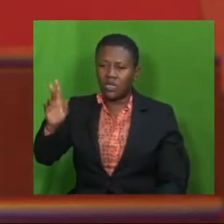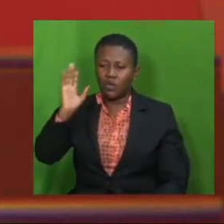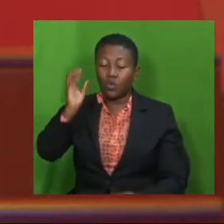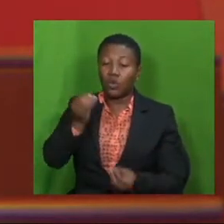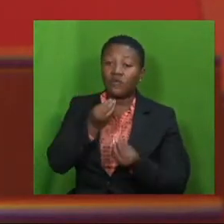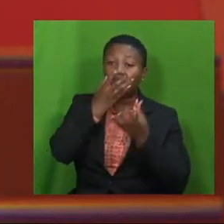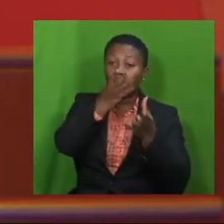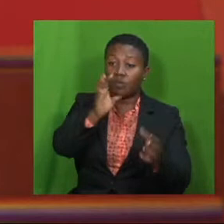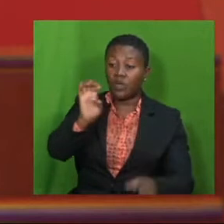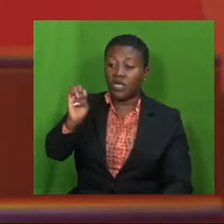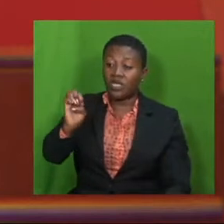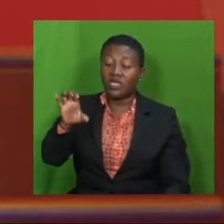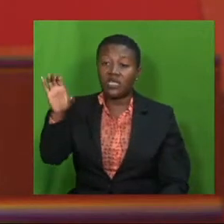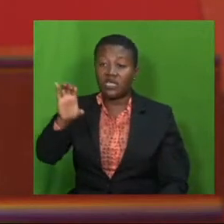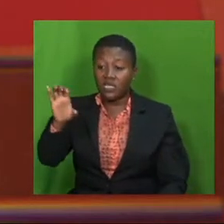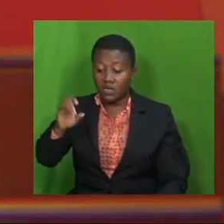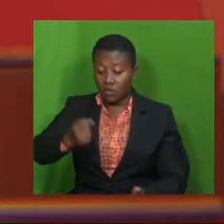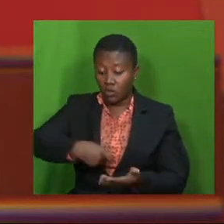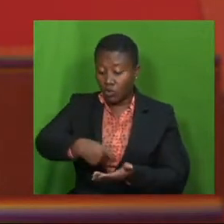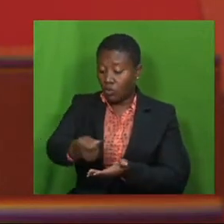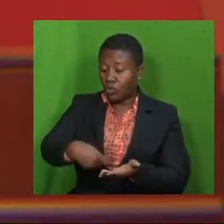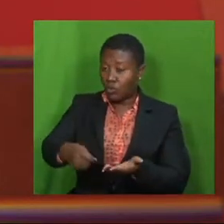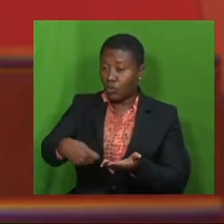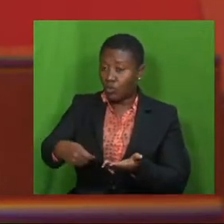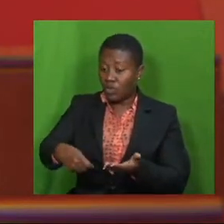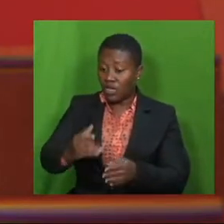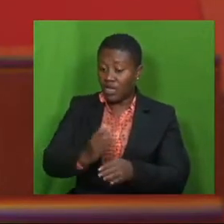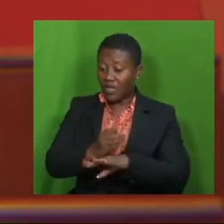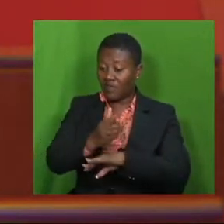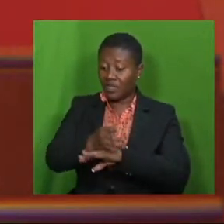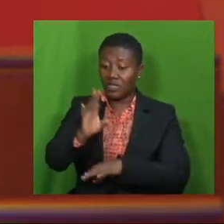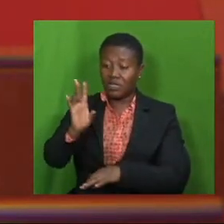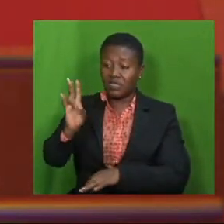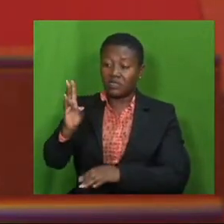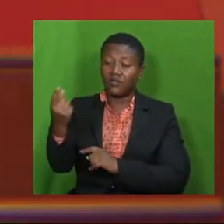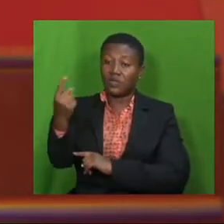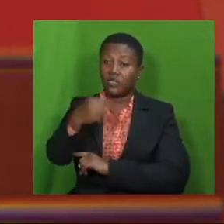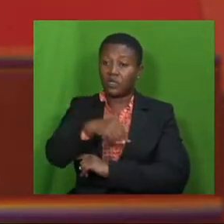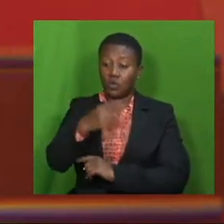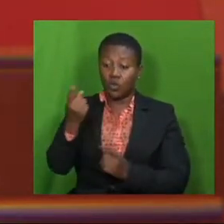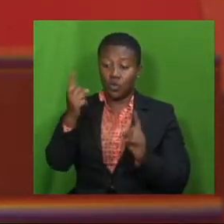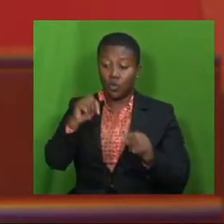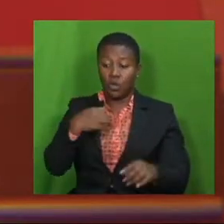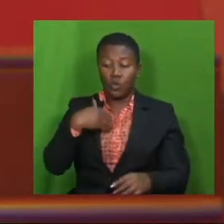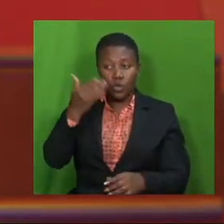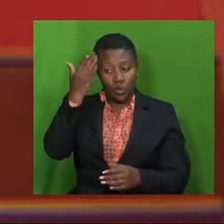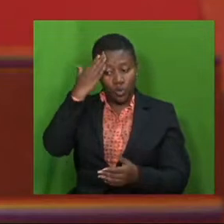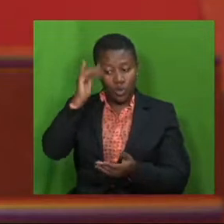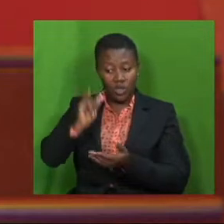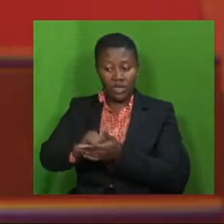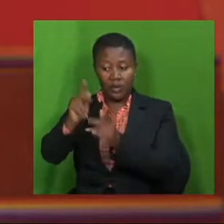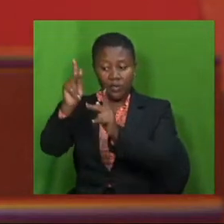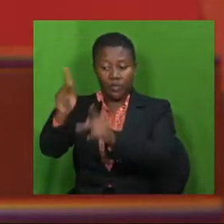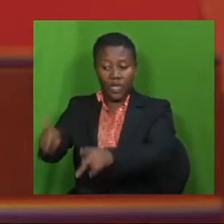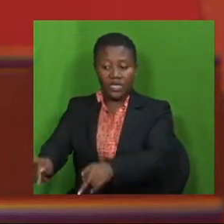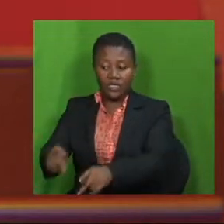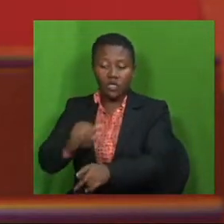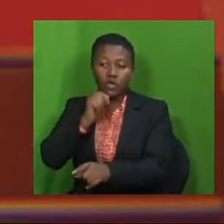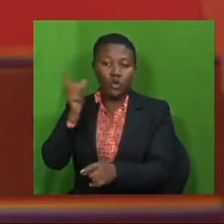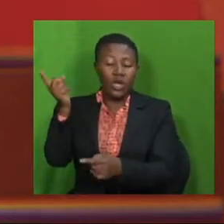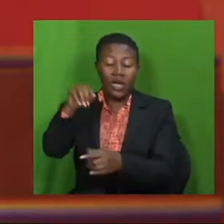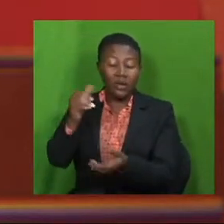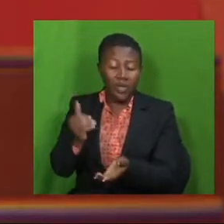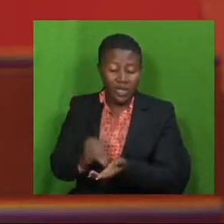writing within 7 days after becoming aware that the vacancy has occurred, and a